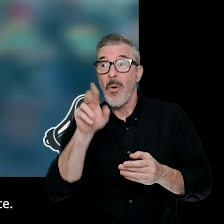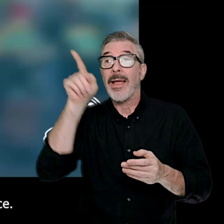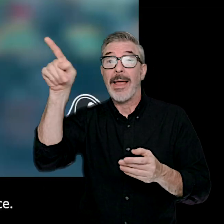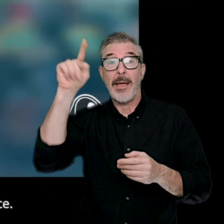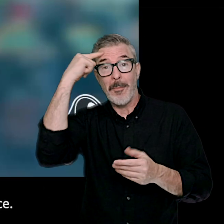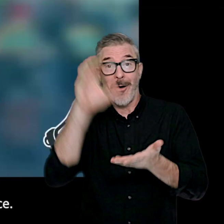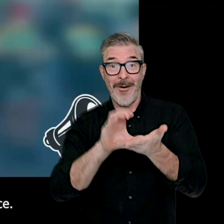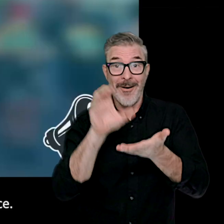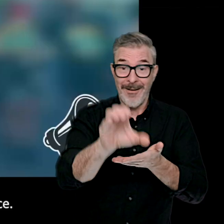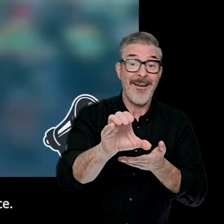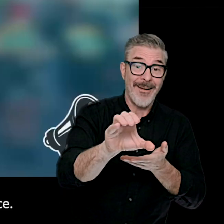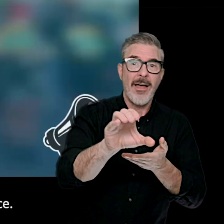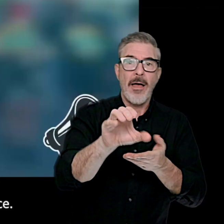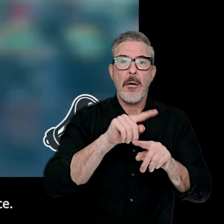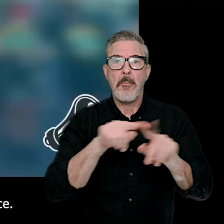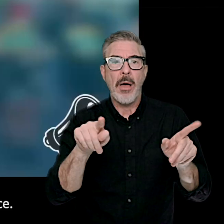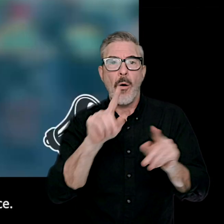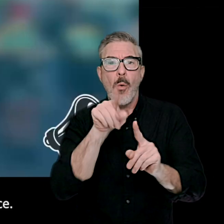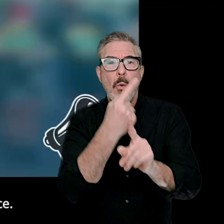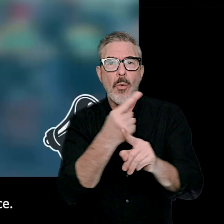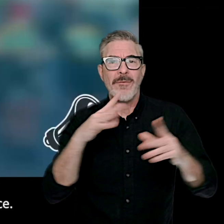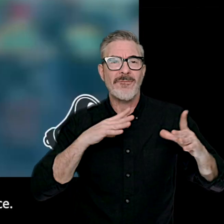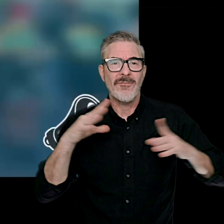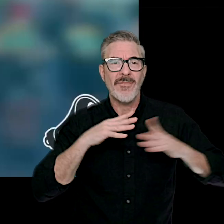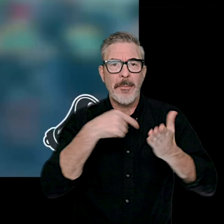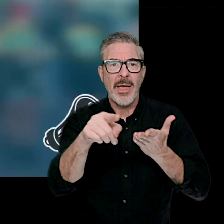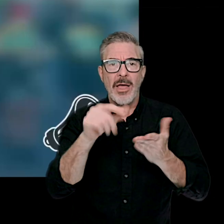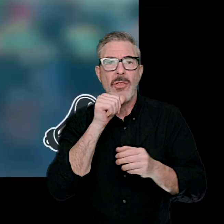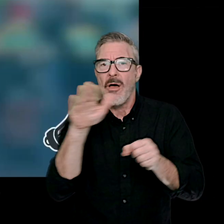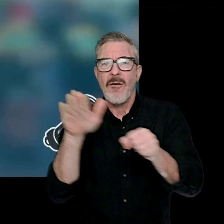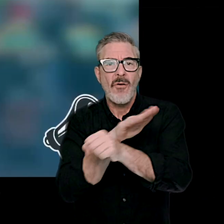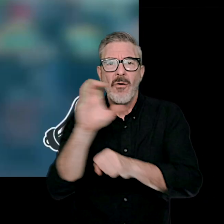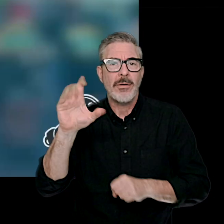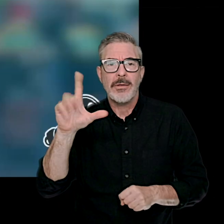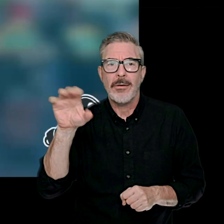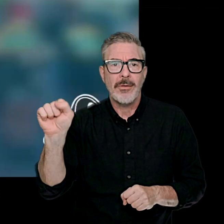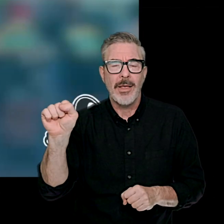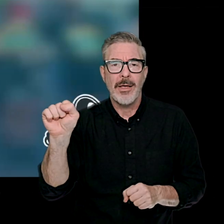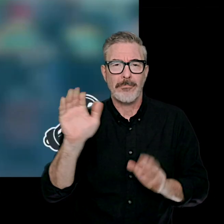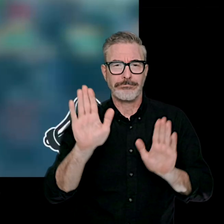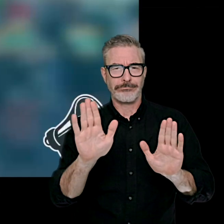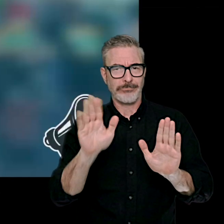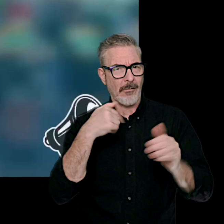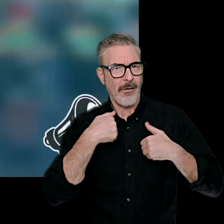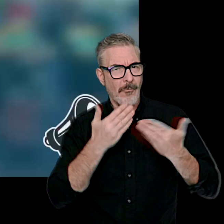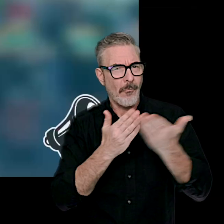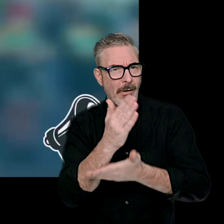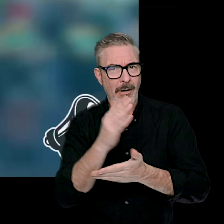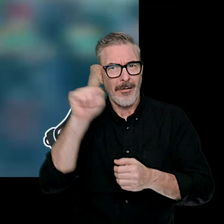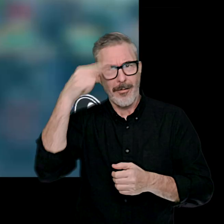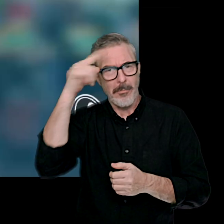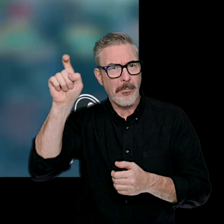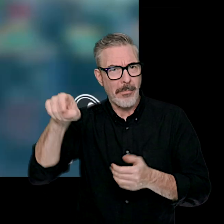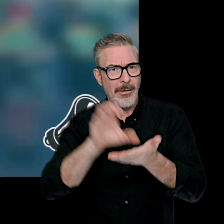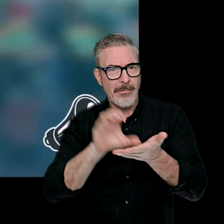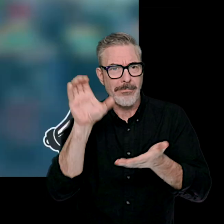And only provide vacation pay and not compensation for length of service. So at the end of your employment, if they provided you